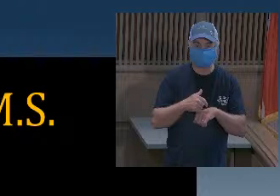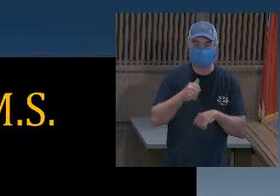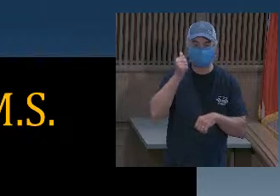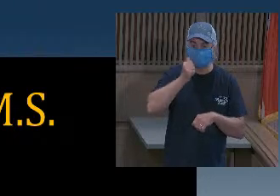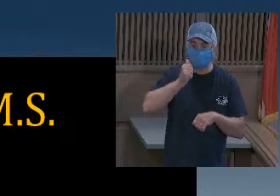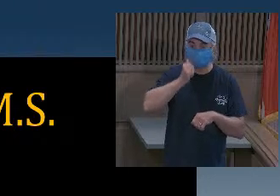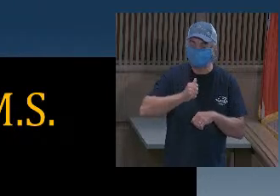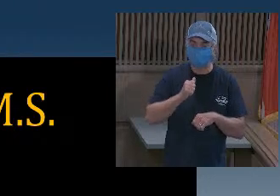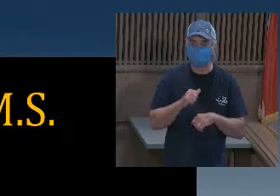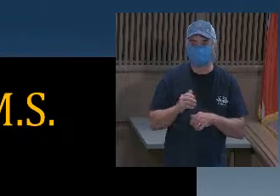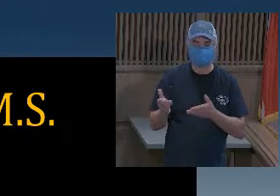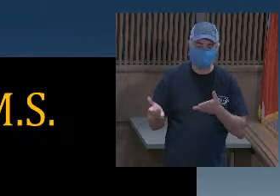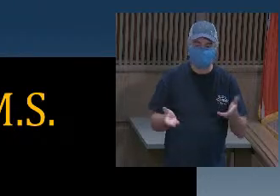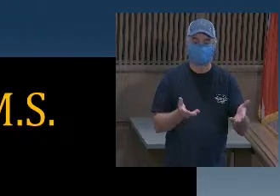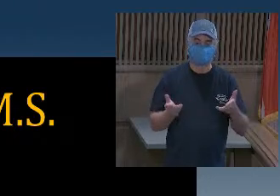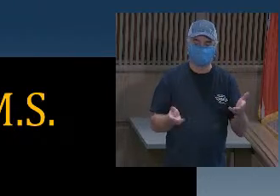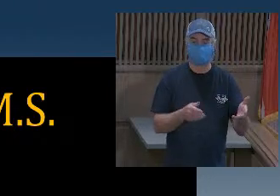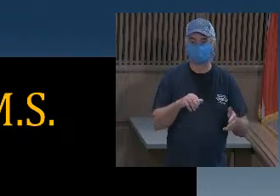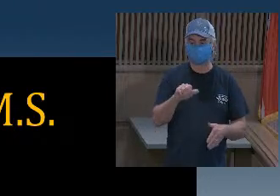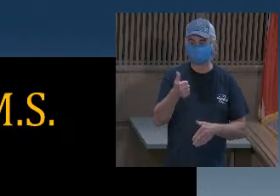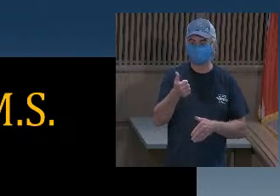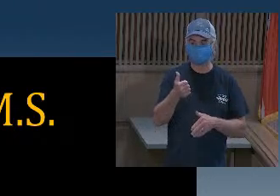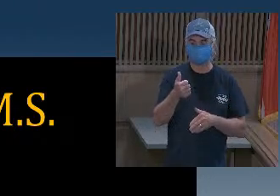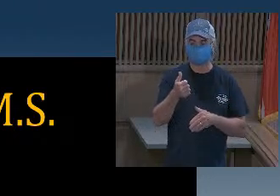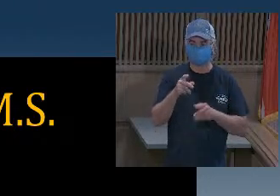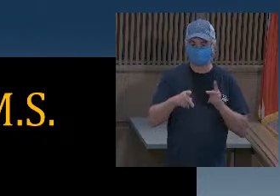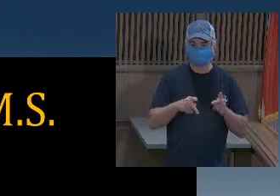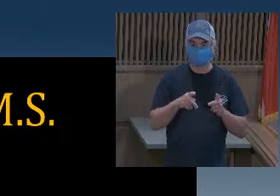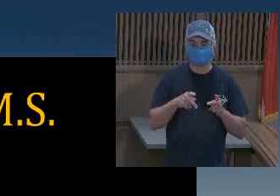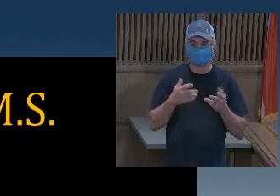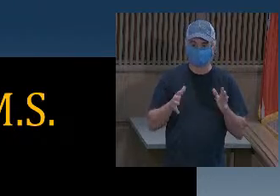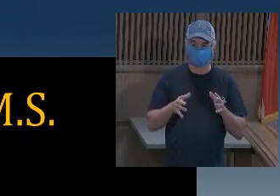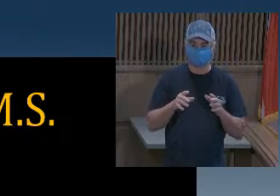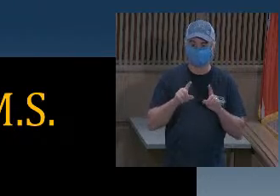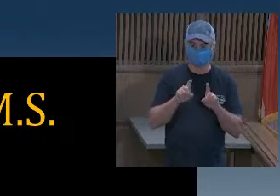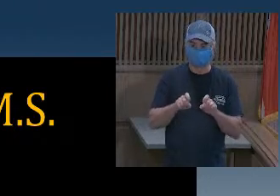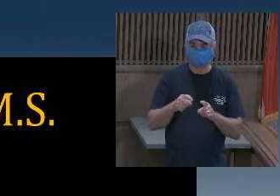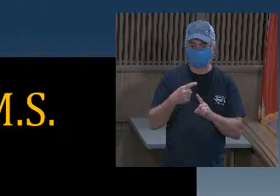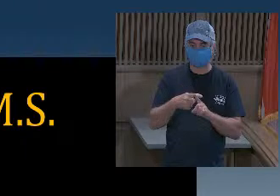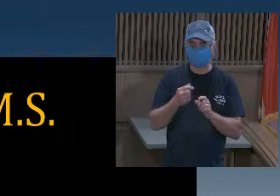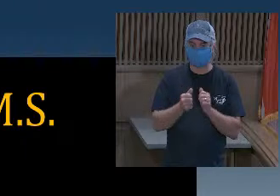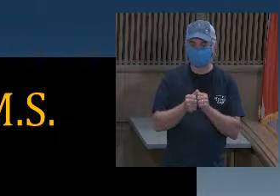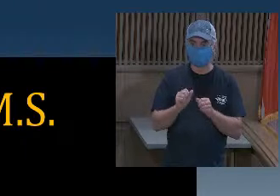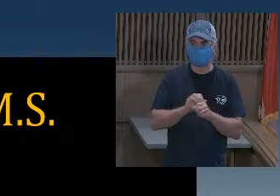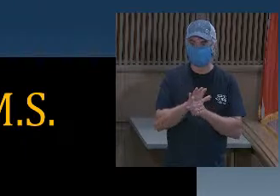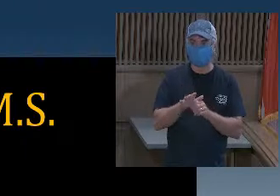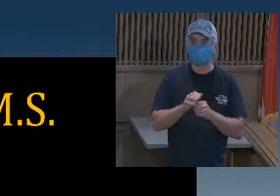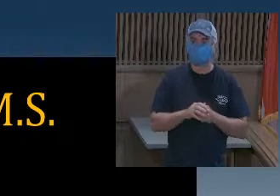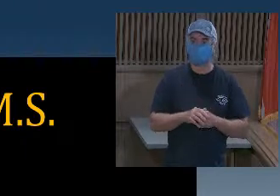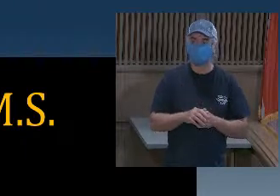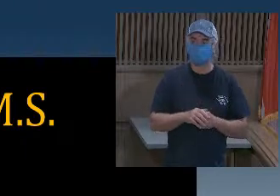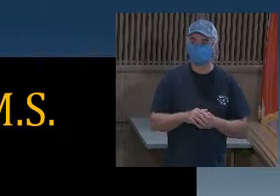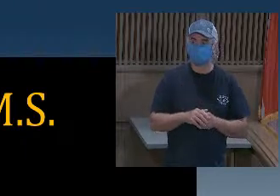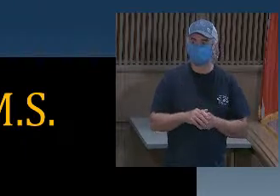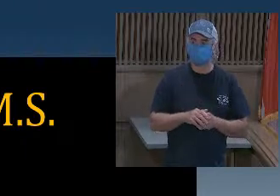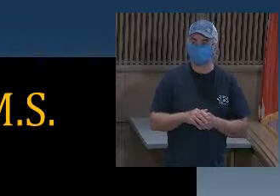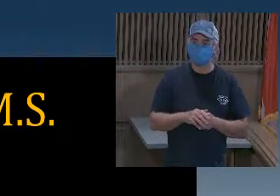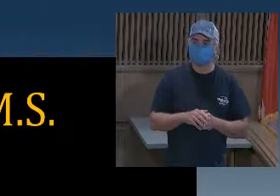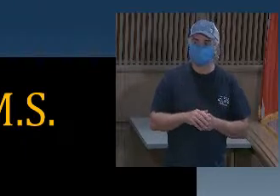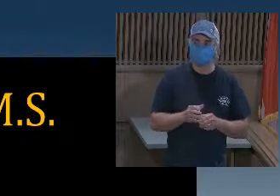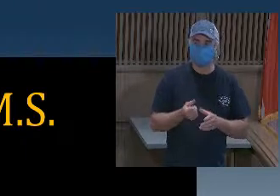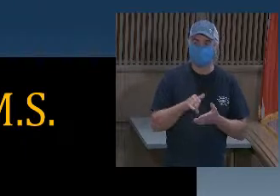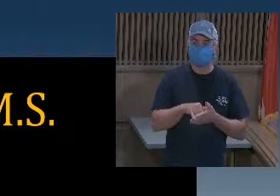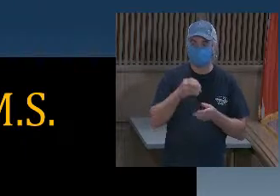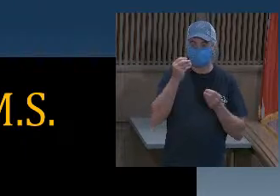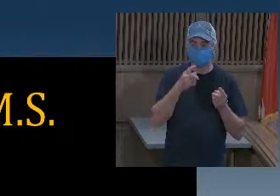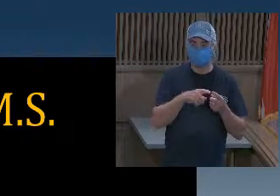Recently learned that if a person already has a positive test from a healthcare facility, that the Department of Public Health, which is where we get this data